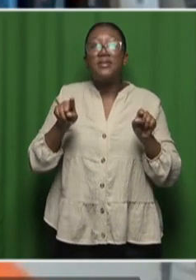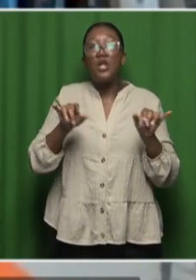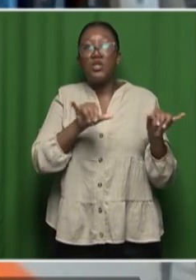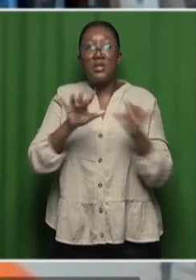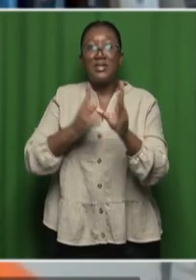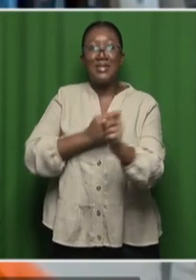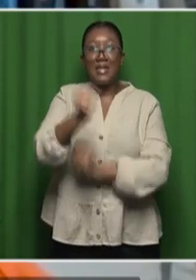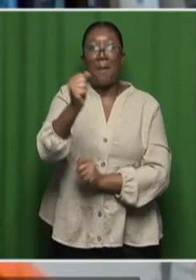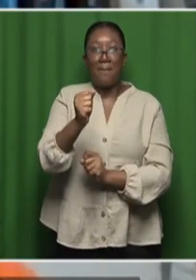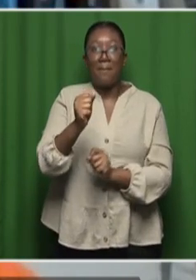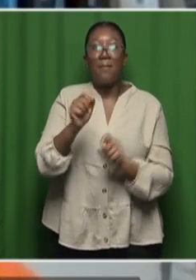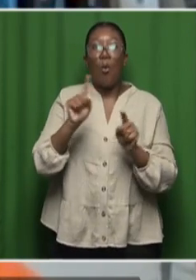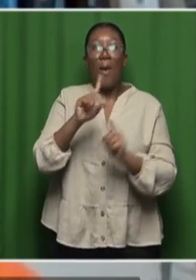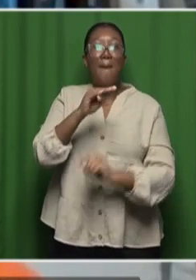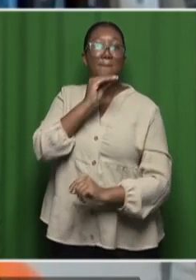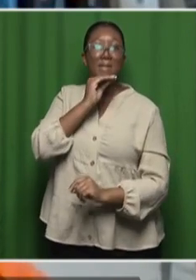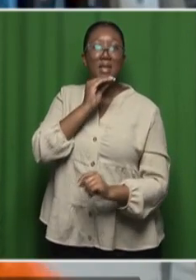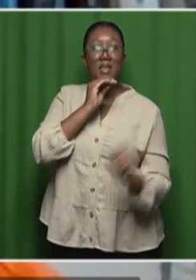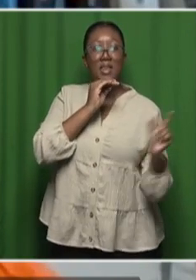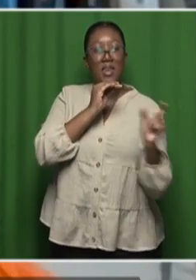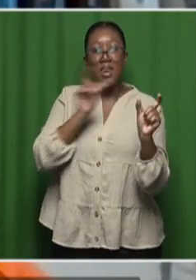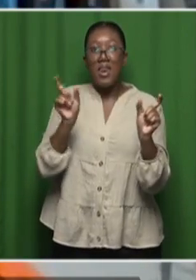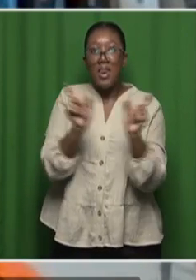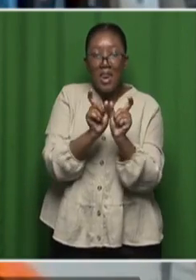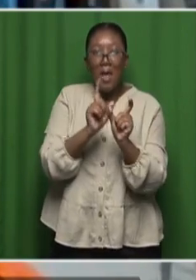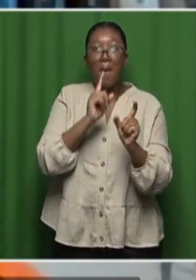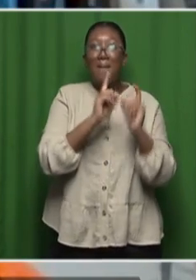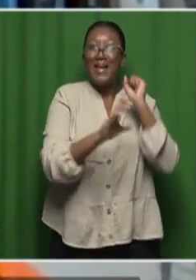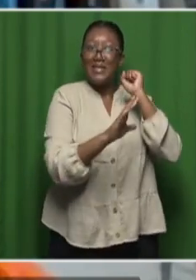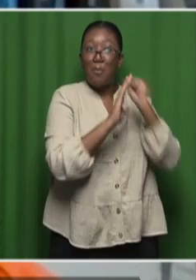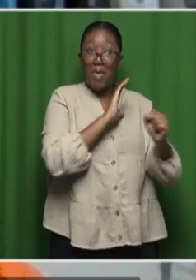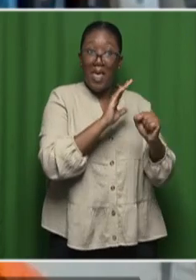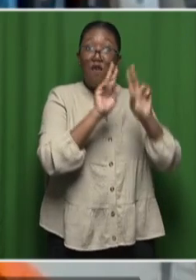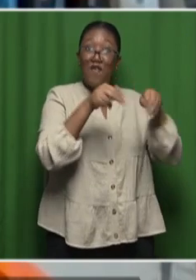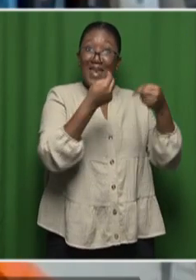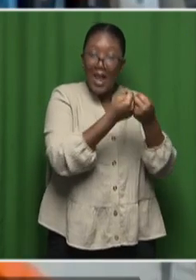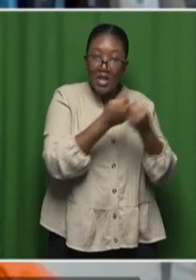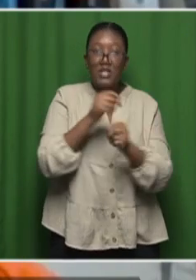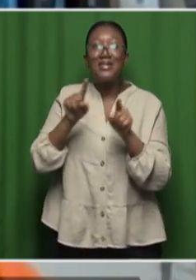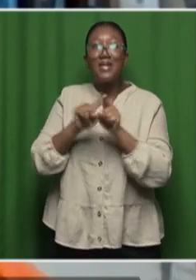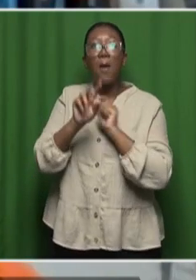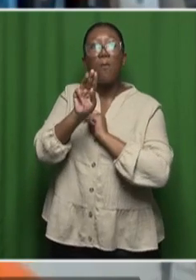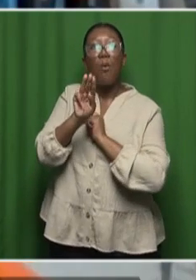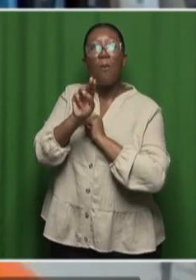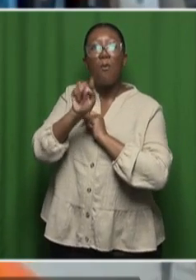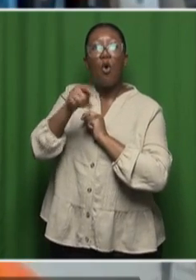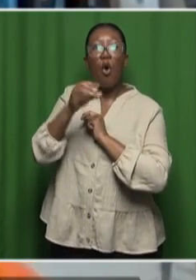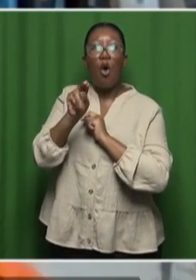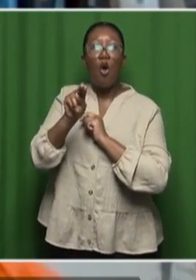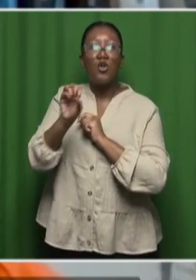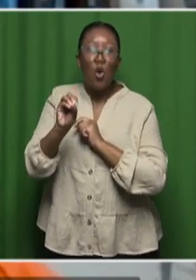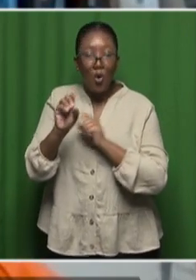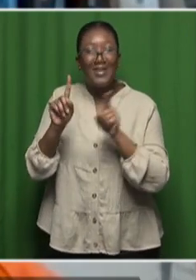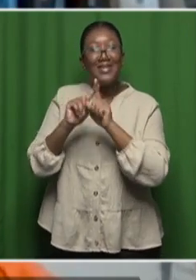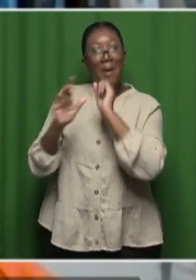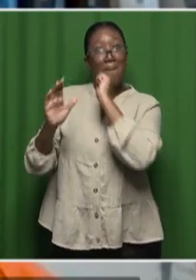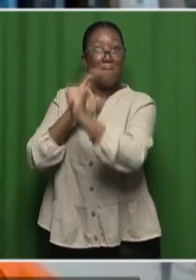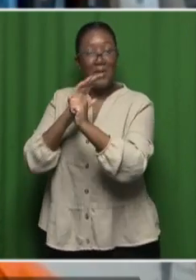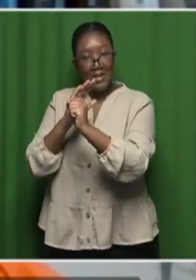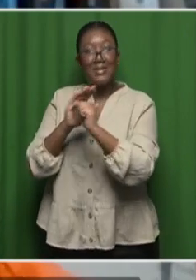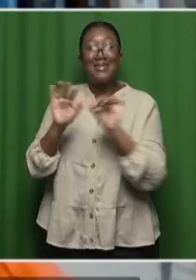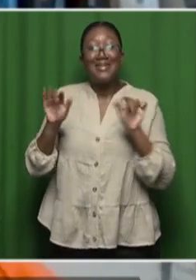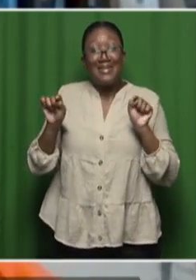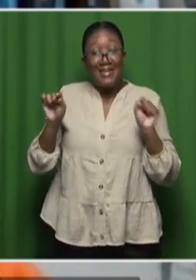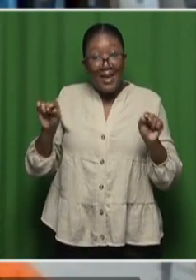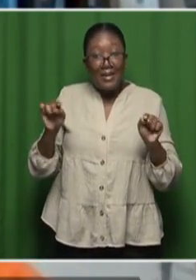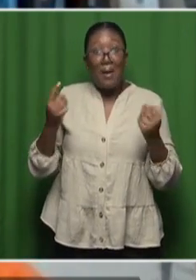same meaning when translated into English, which is spear of the nation. So on a pure trademark comparison, we are, in my